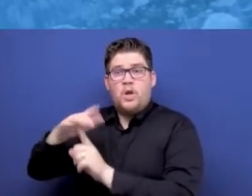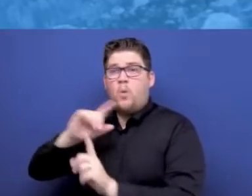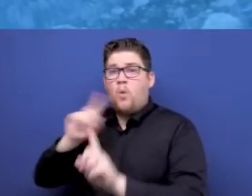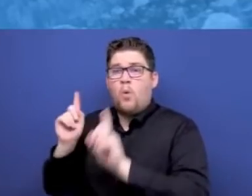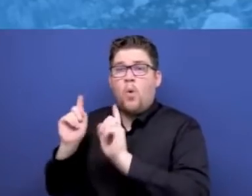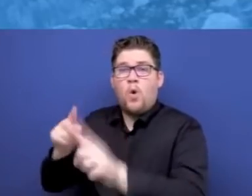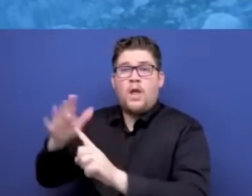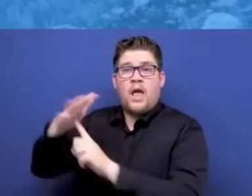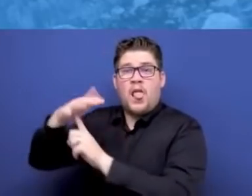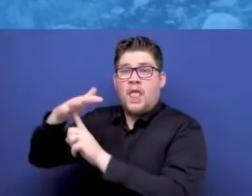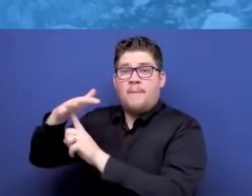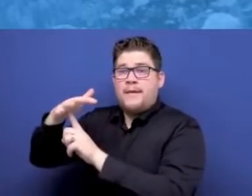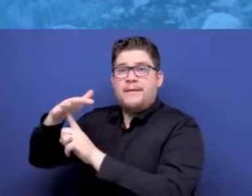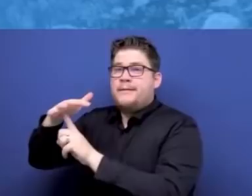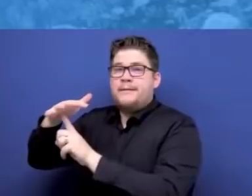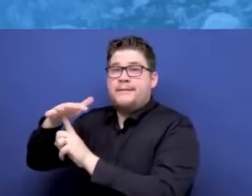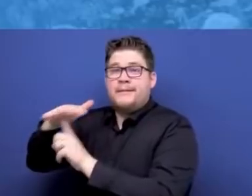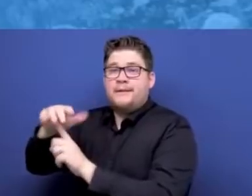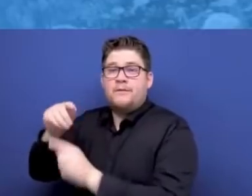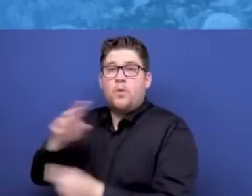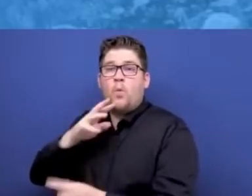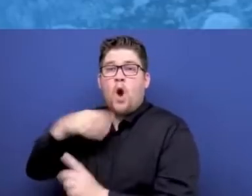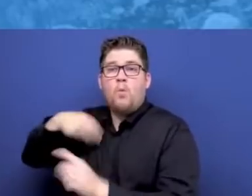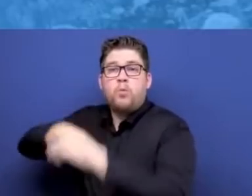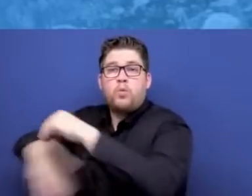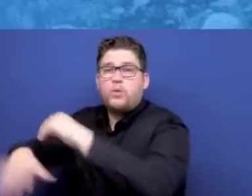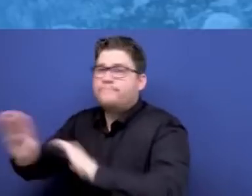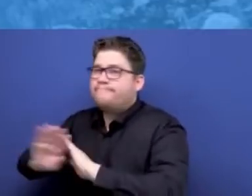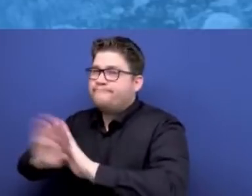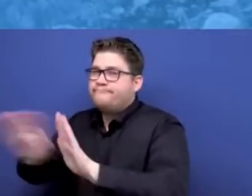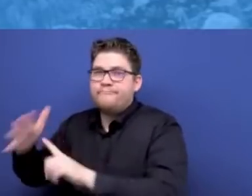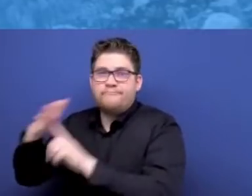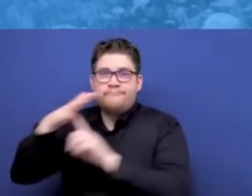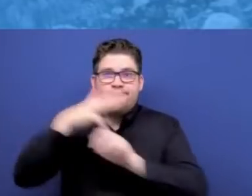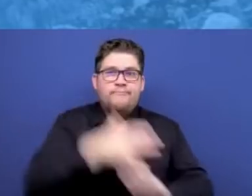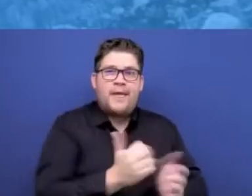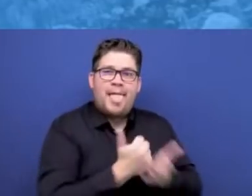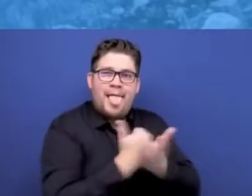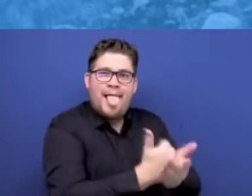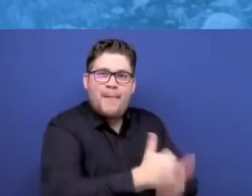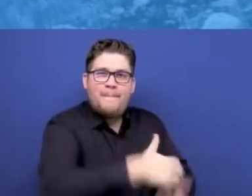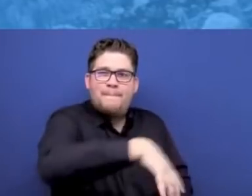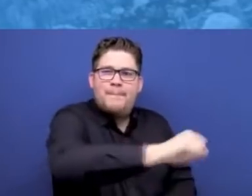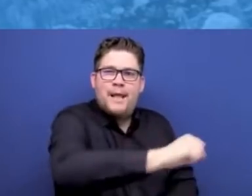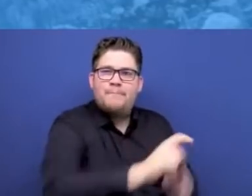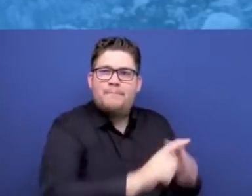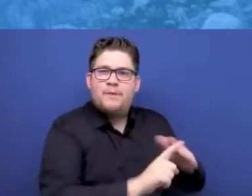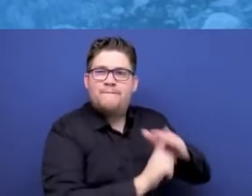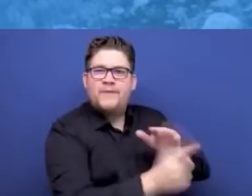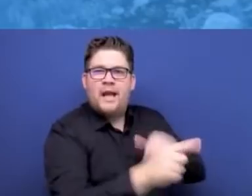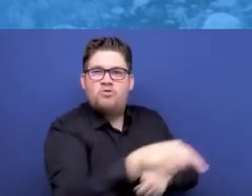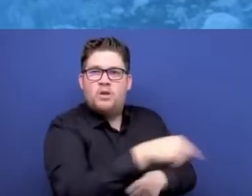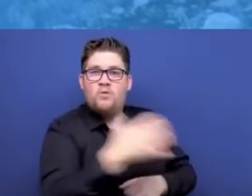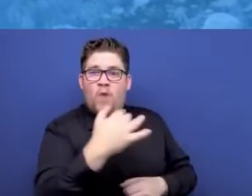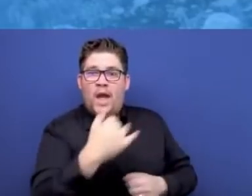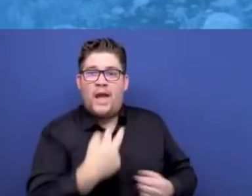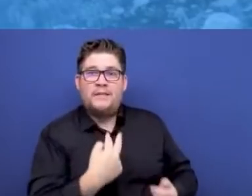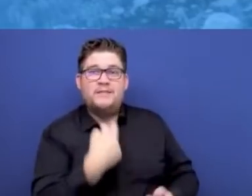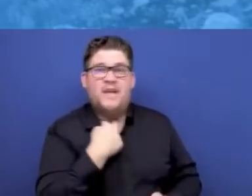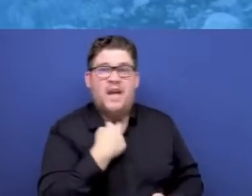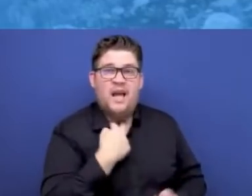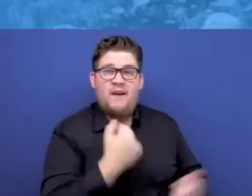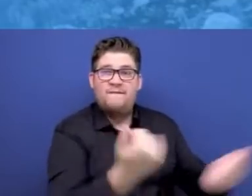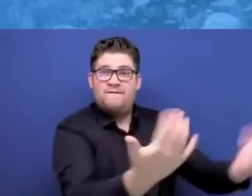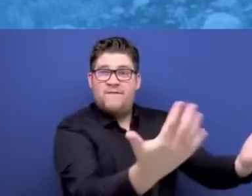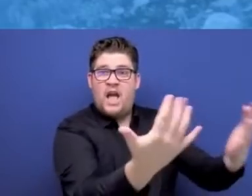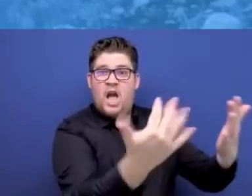with evacuating people that got caught behind the fire line and their evacuation route or their escape